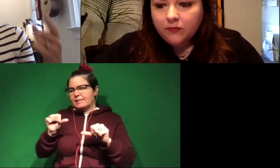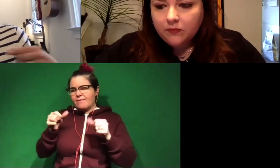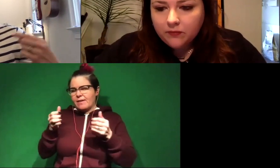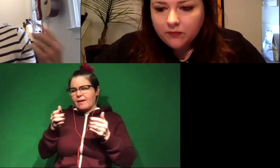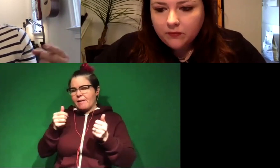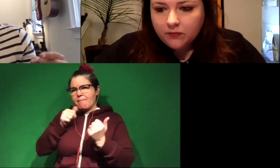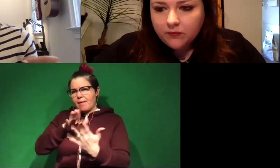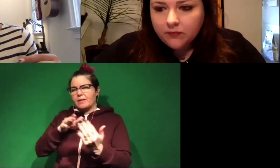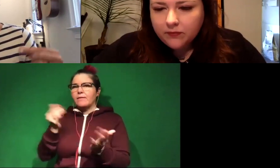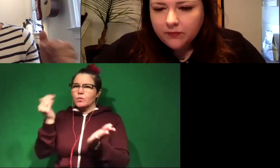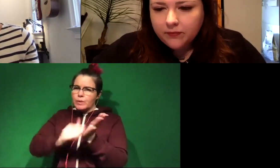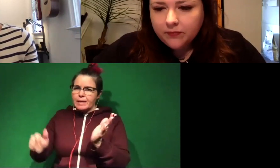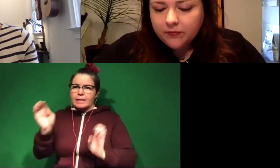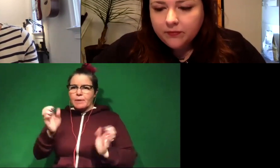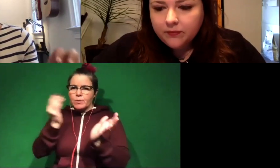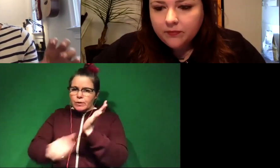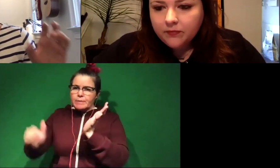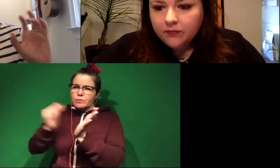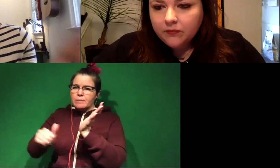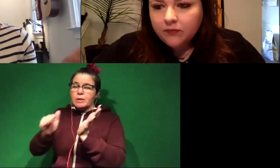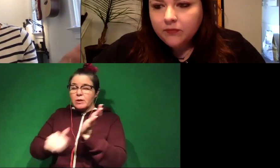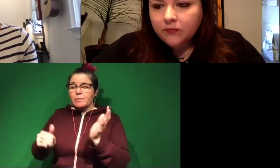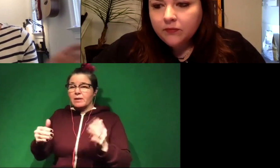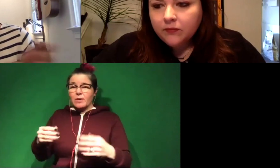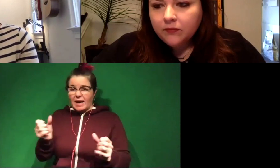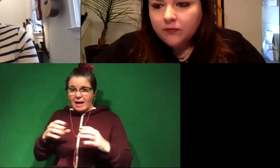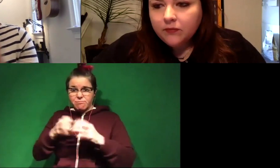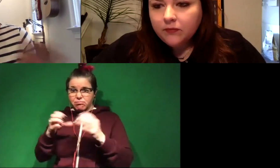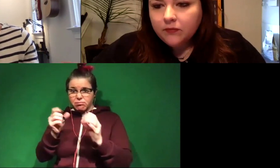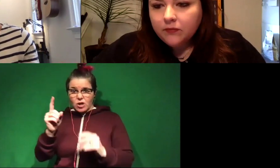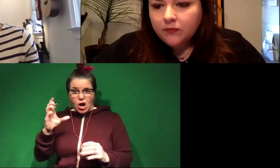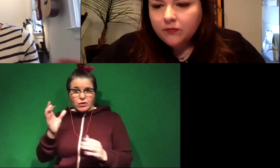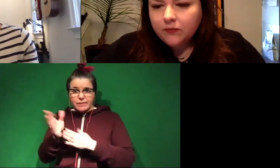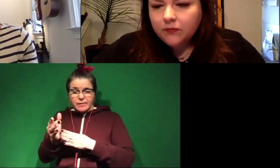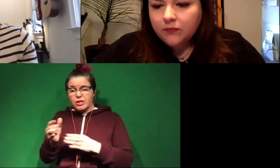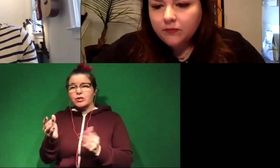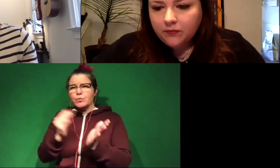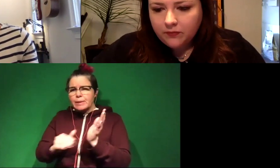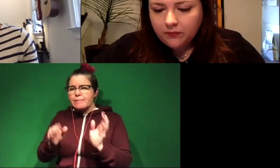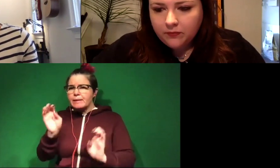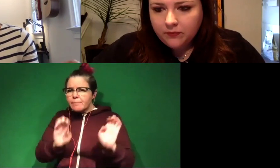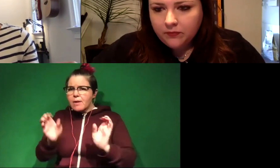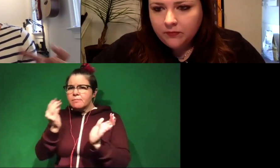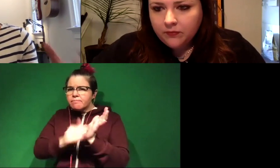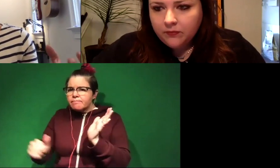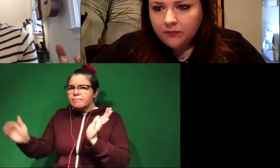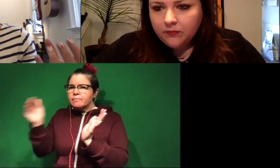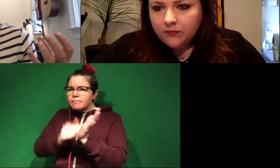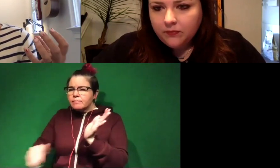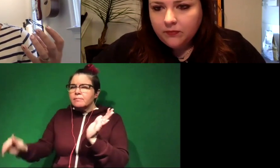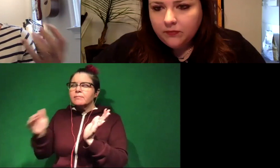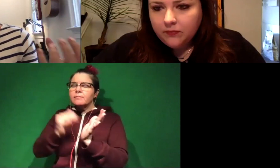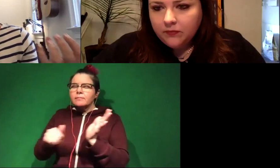experiments over and over again. So in zebrafish, we can hatch 100 animals, repeat those experiments over and over again, and get a